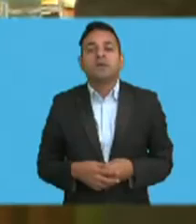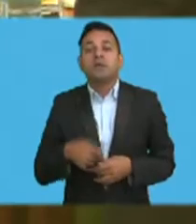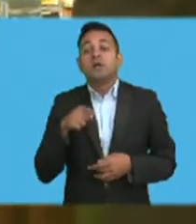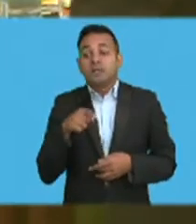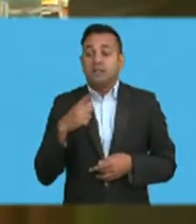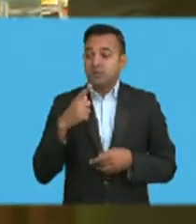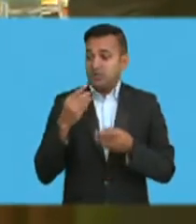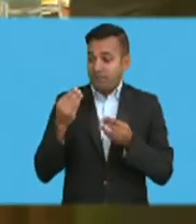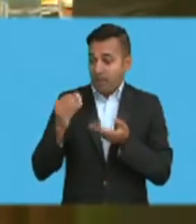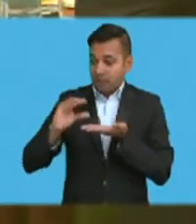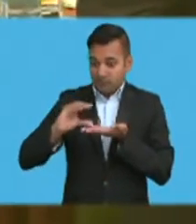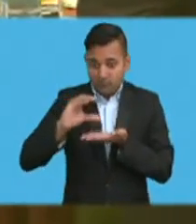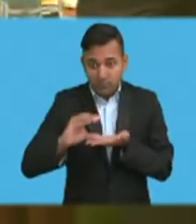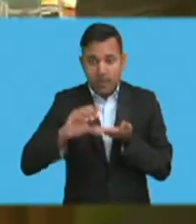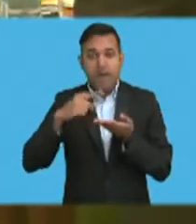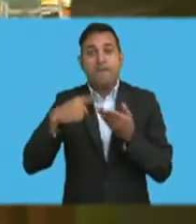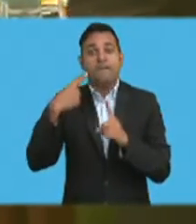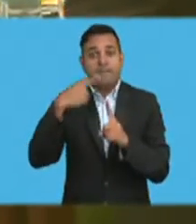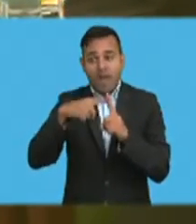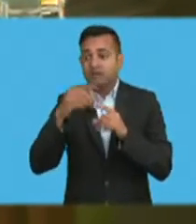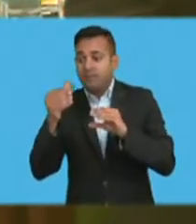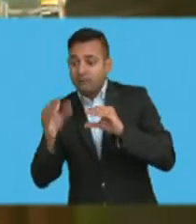constructing new drains or converting the